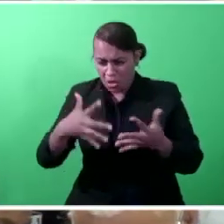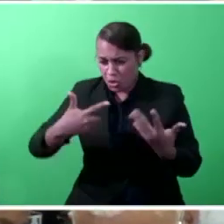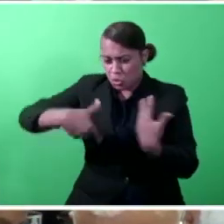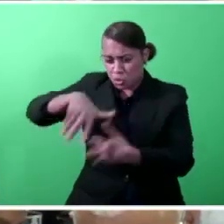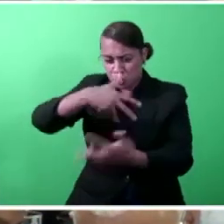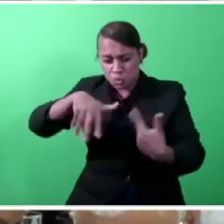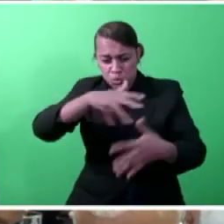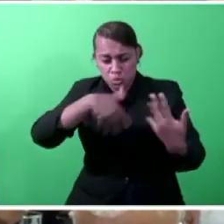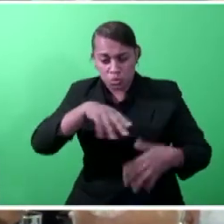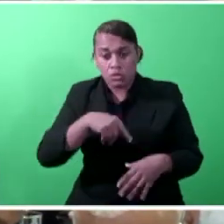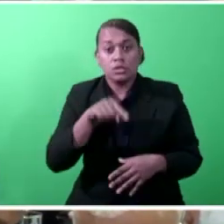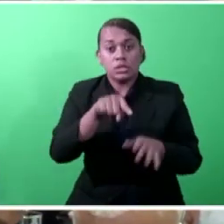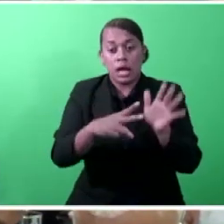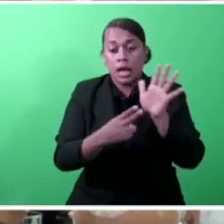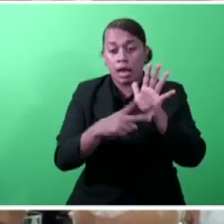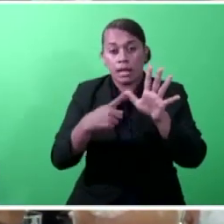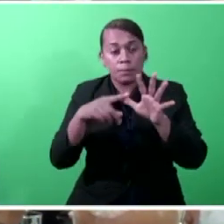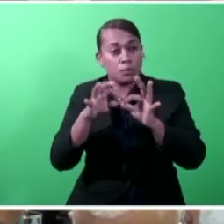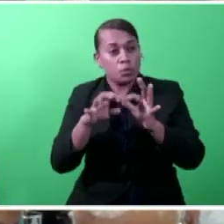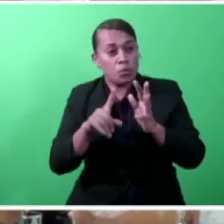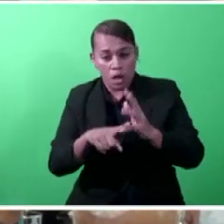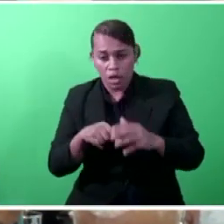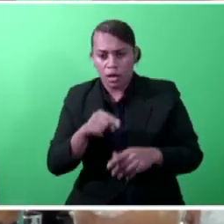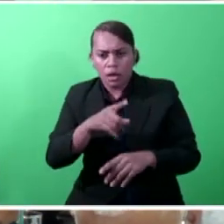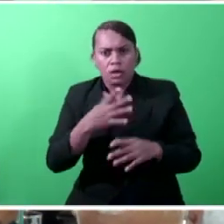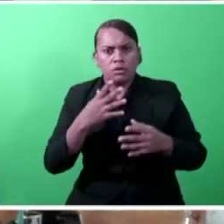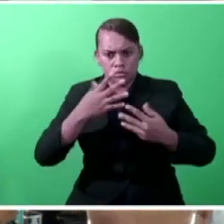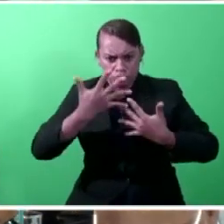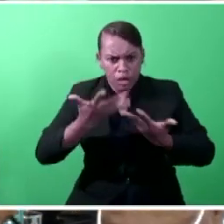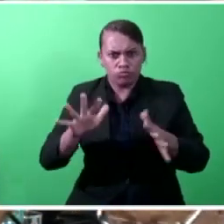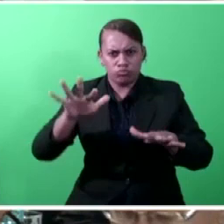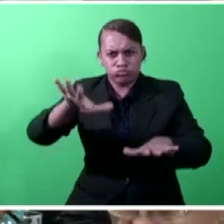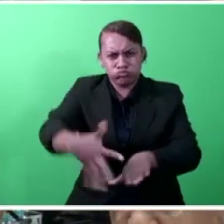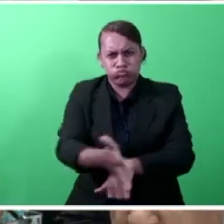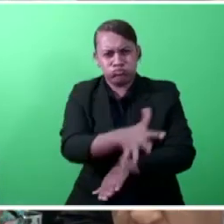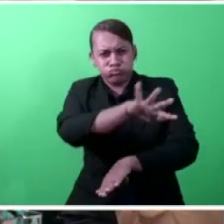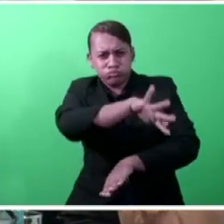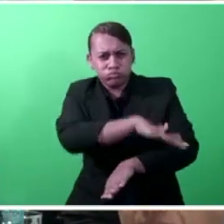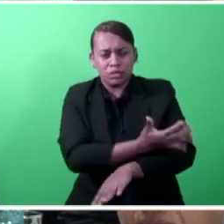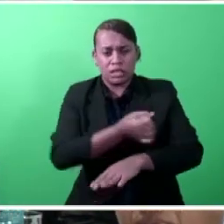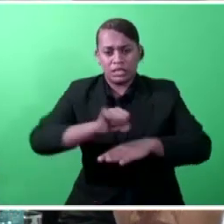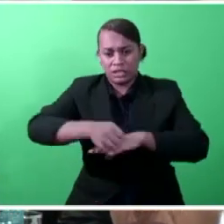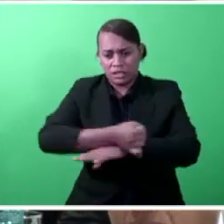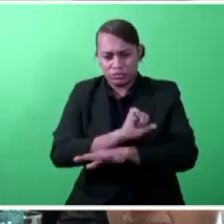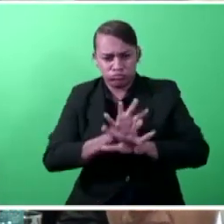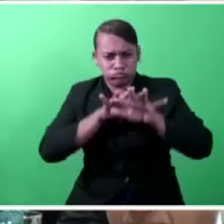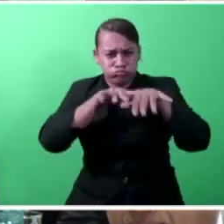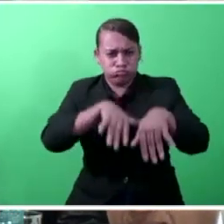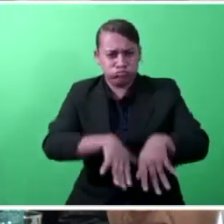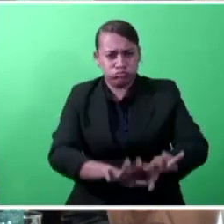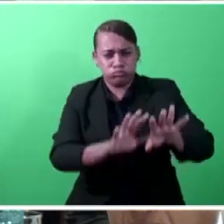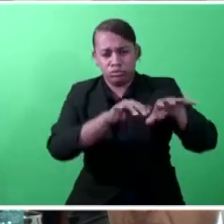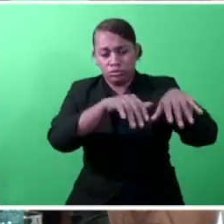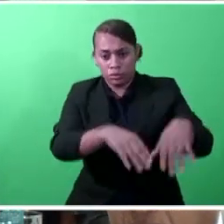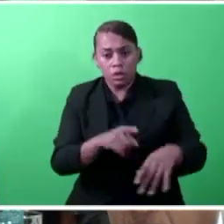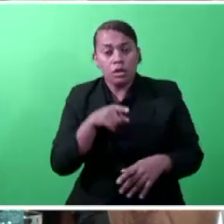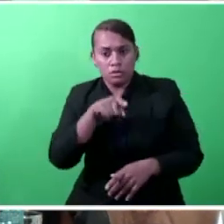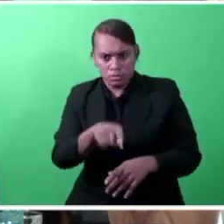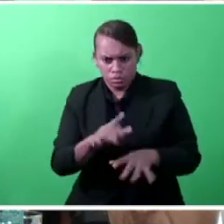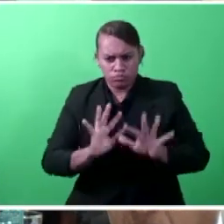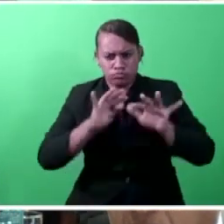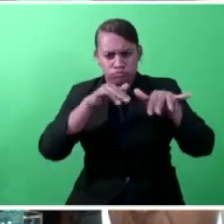Nambuka-Lawira recorded wave heights of 4.5 to 5 meters, and this is what led to the coastal inundation